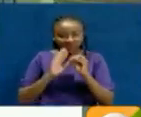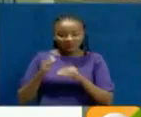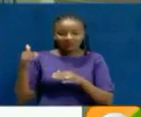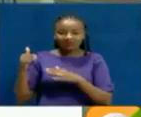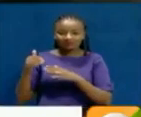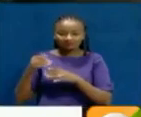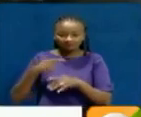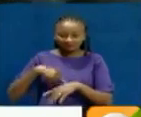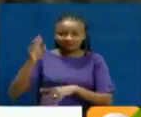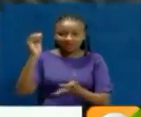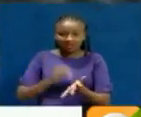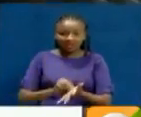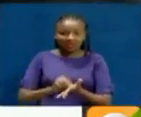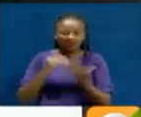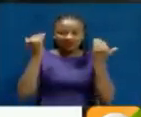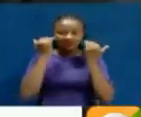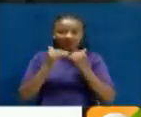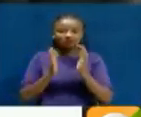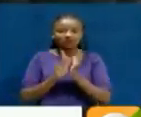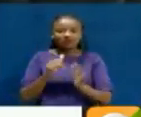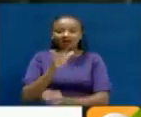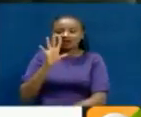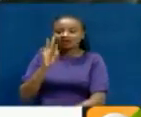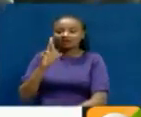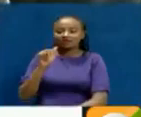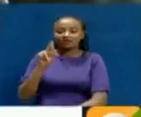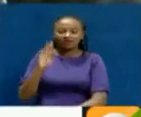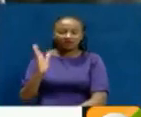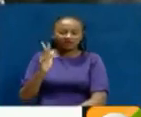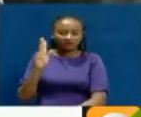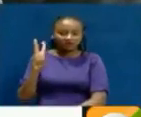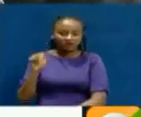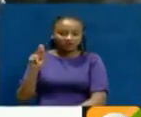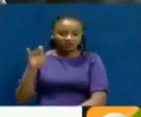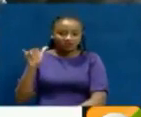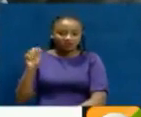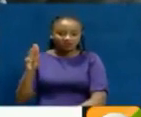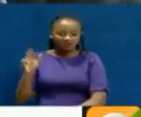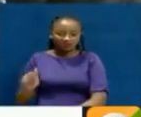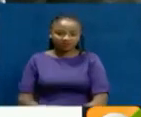together with Frank Wanyama for gang rape after an earlier conviction was declared a mistrial.